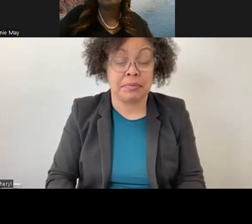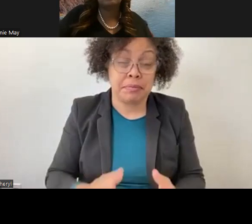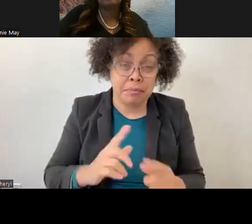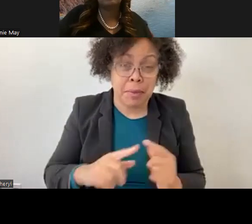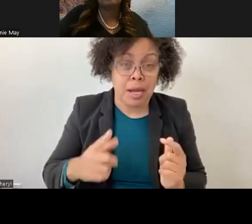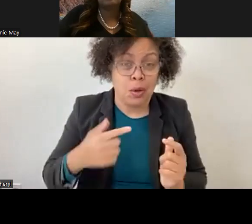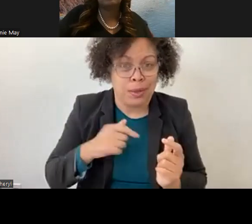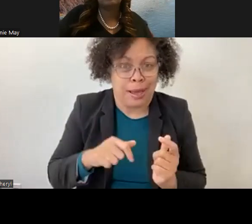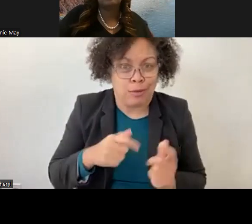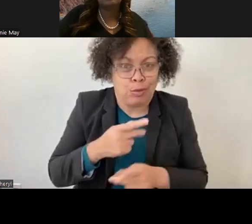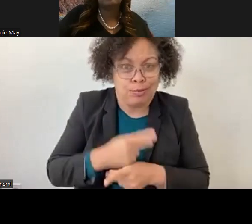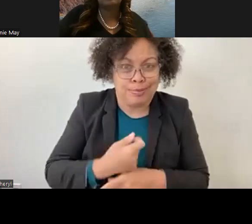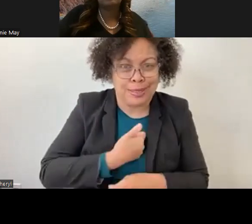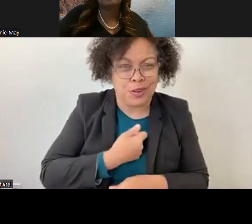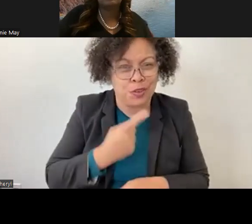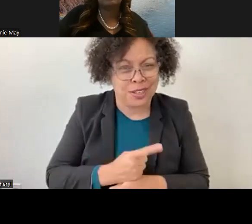self-care, right? Or we should.